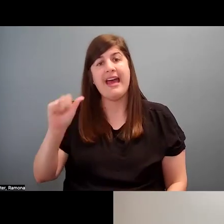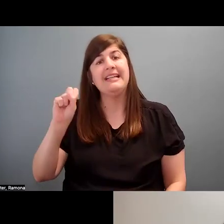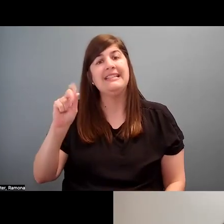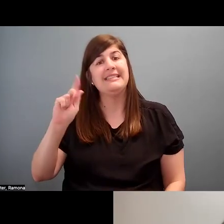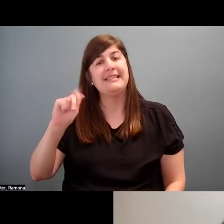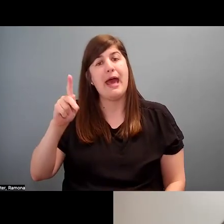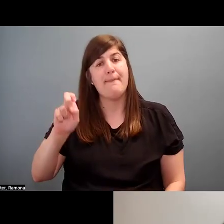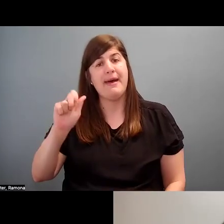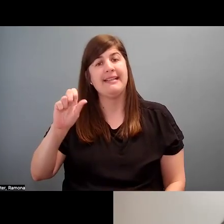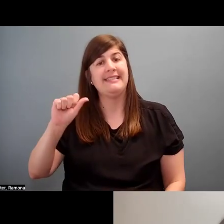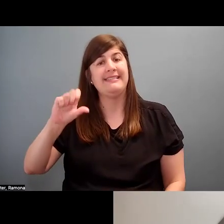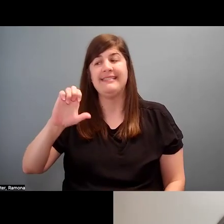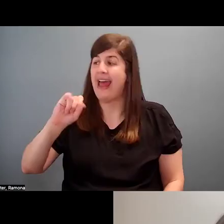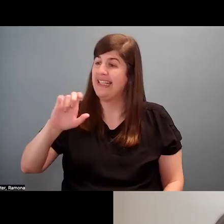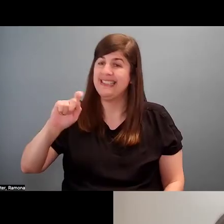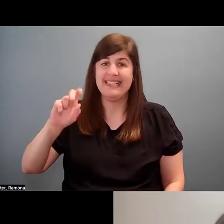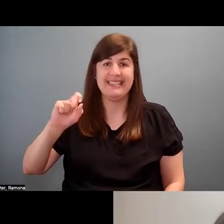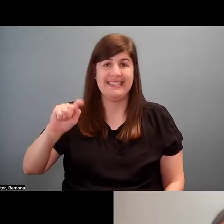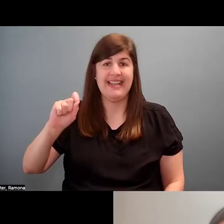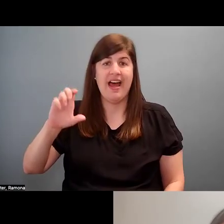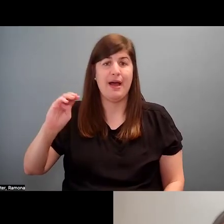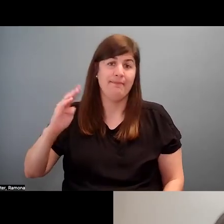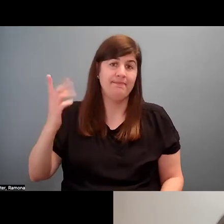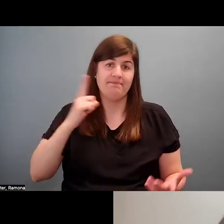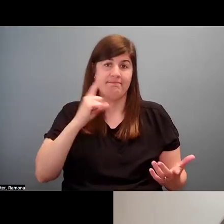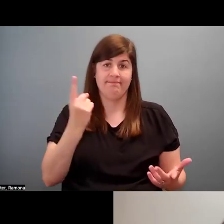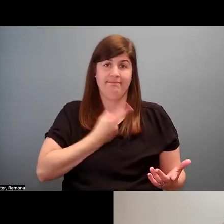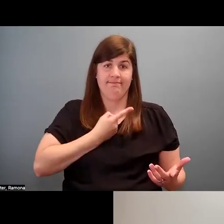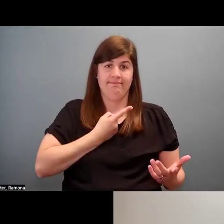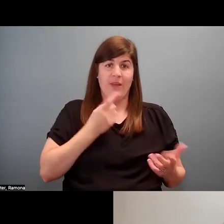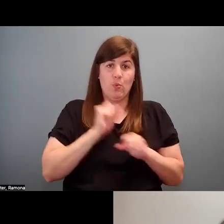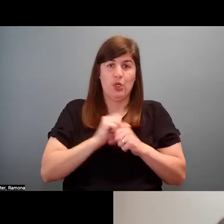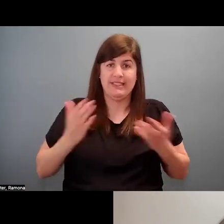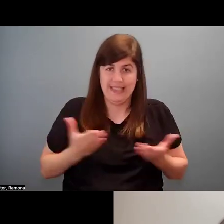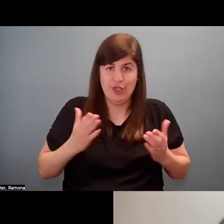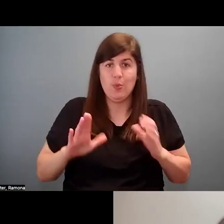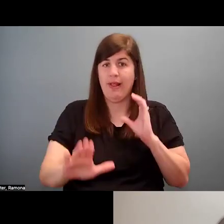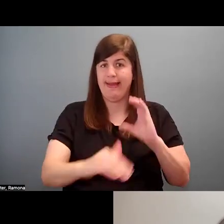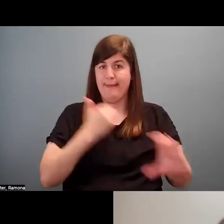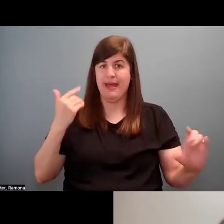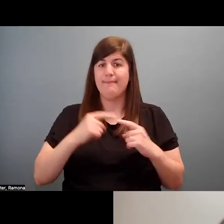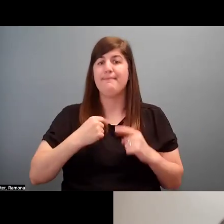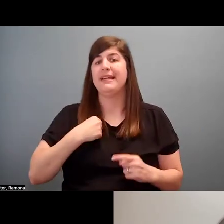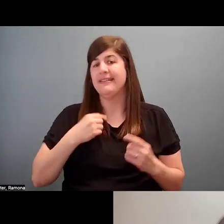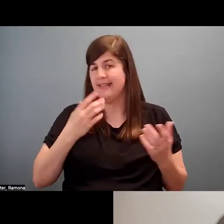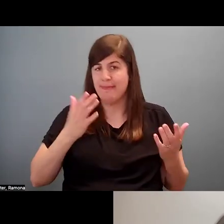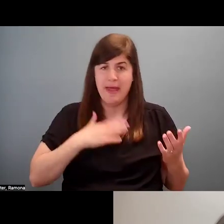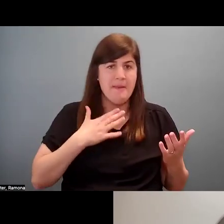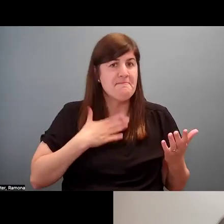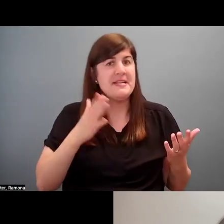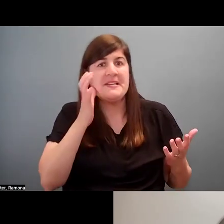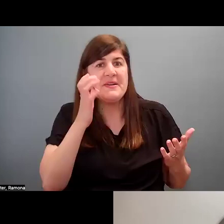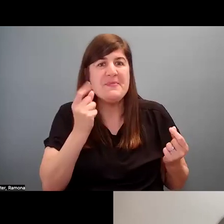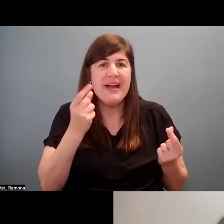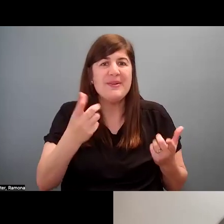Sarah@skypeascientist.com. That'll go right to me. Just like every email to Skype a Scientist, I'm the only one who works here. So that would be great. I'd love to hear what you'd want to learn about.